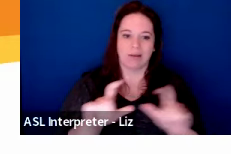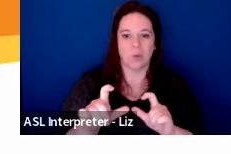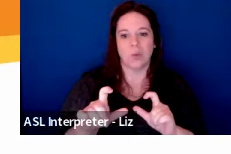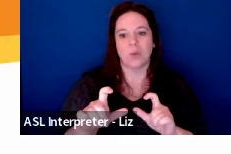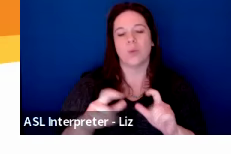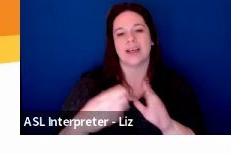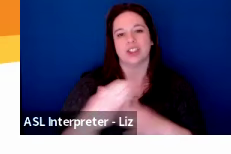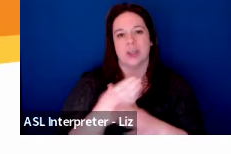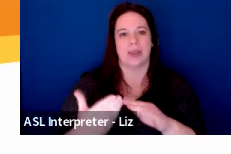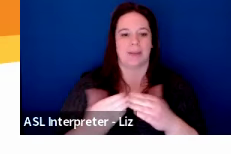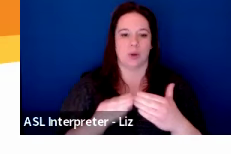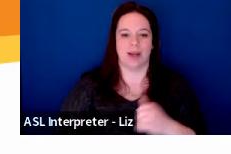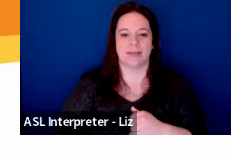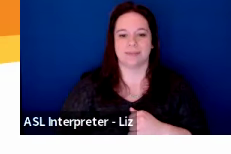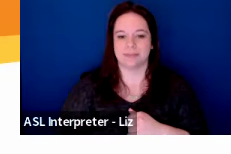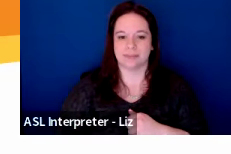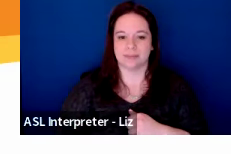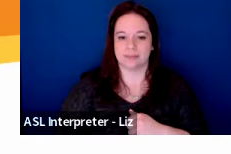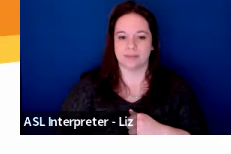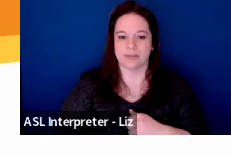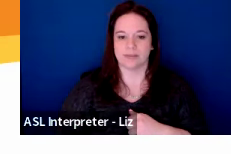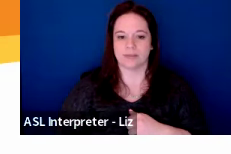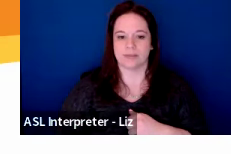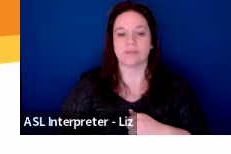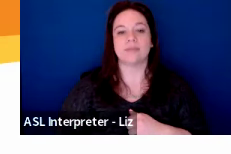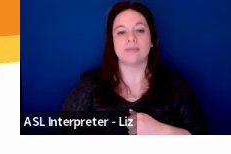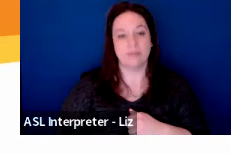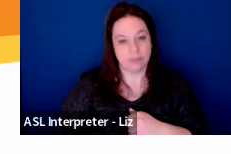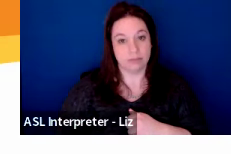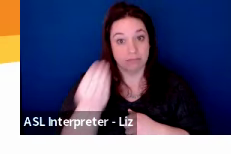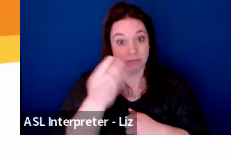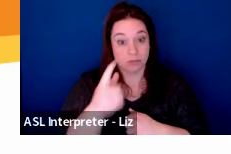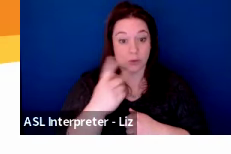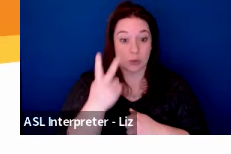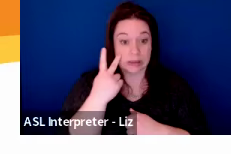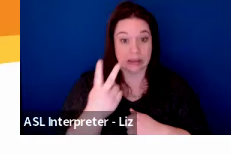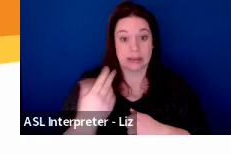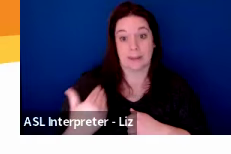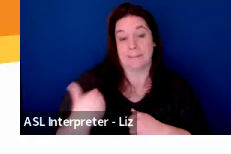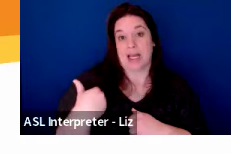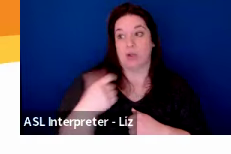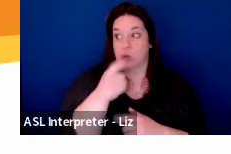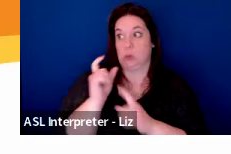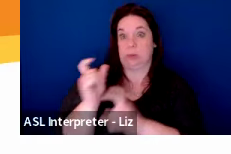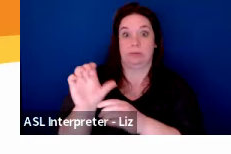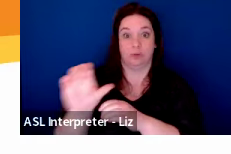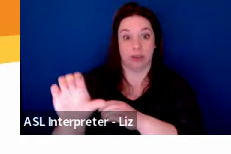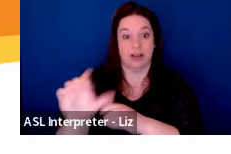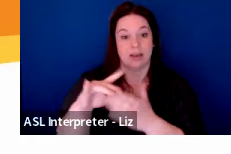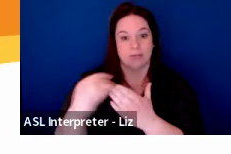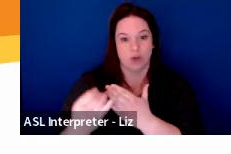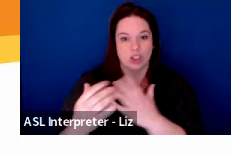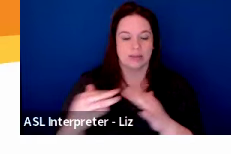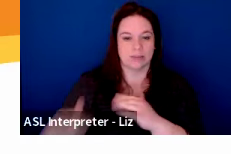that community. I just want to let you know, if you want to go and see past grantees and what their